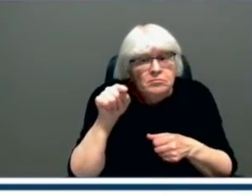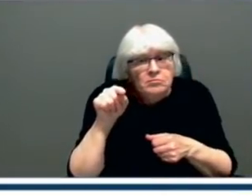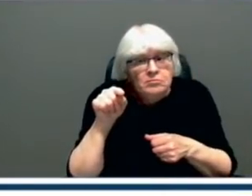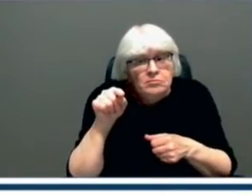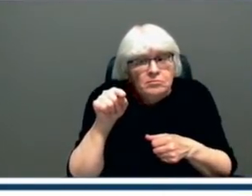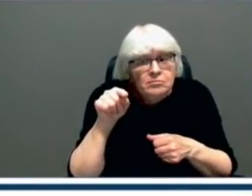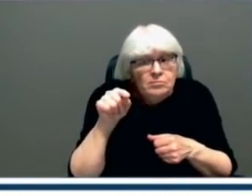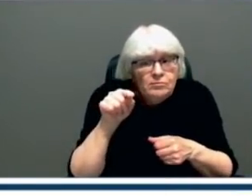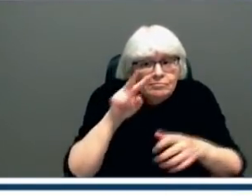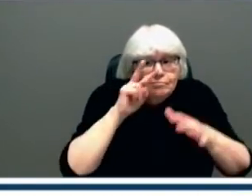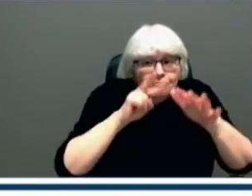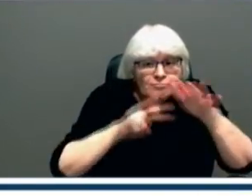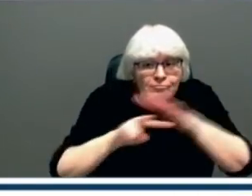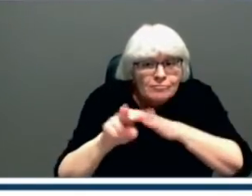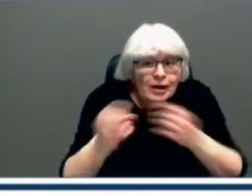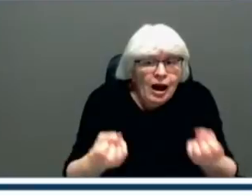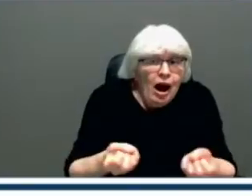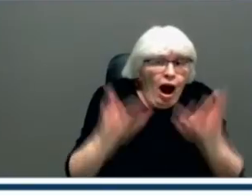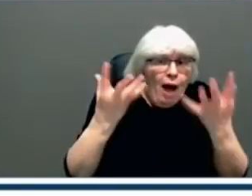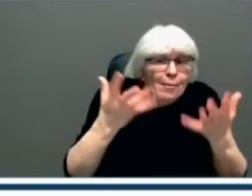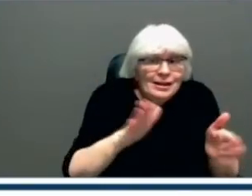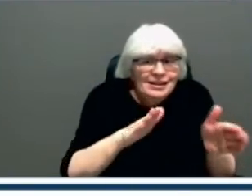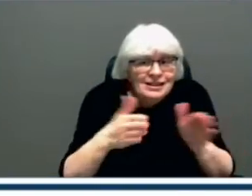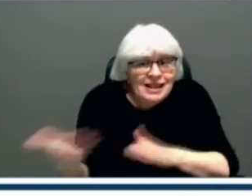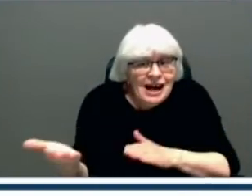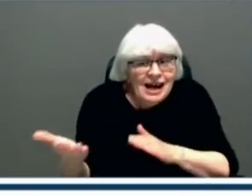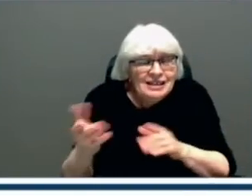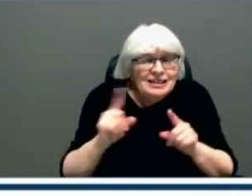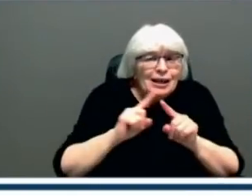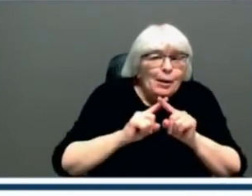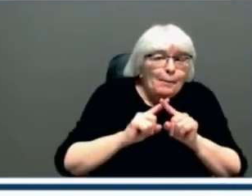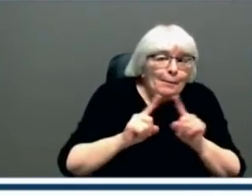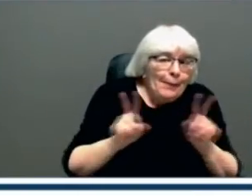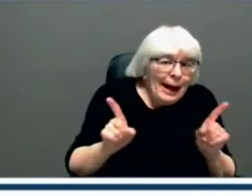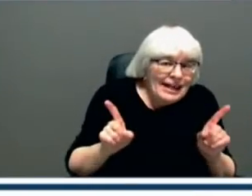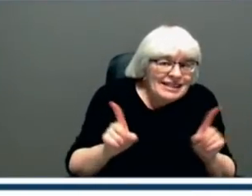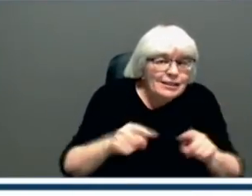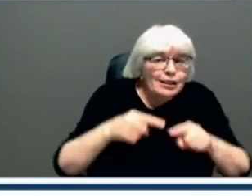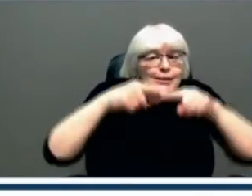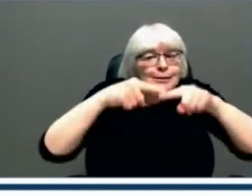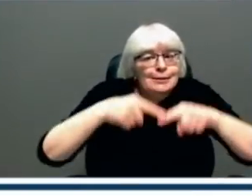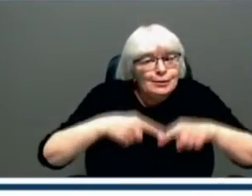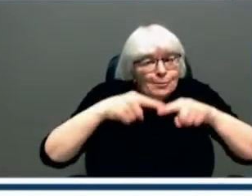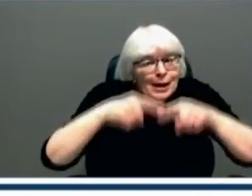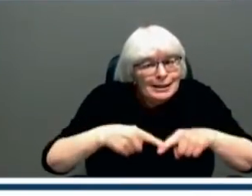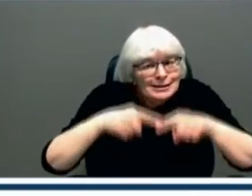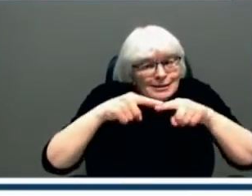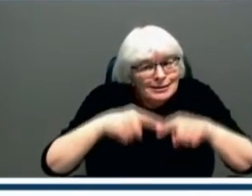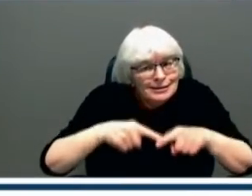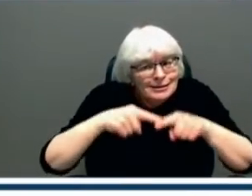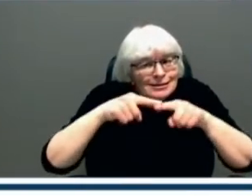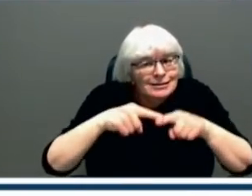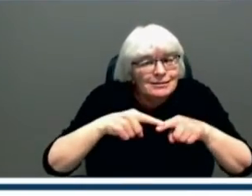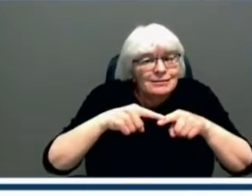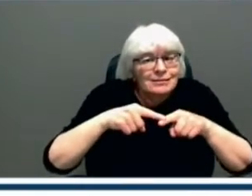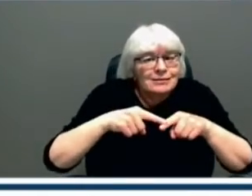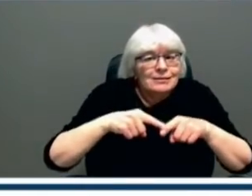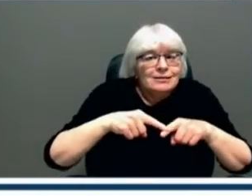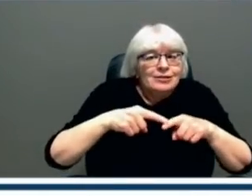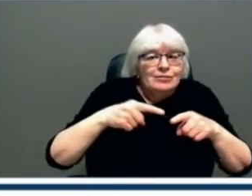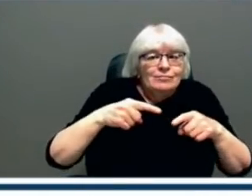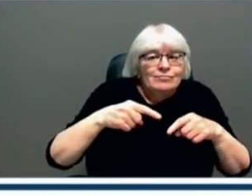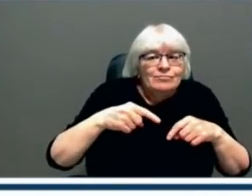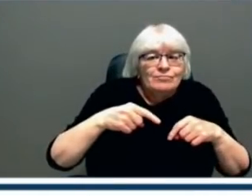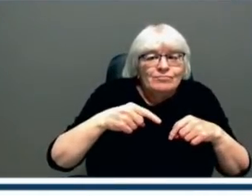death, but a lot of that involves also factors around clinical care as well, which are hard to